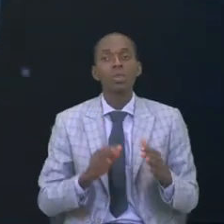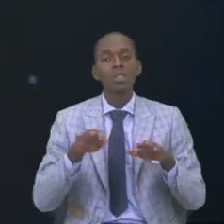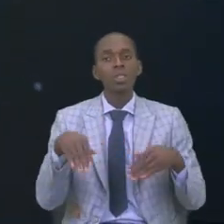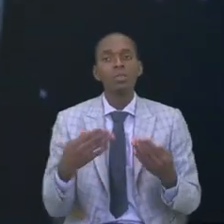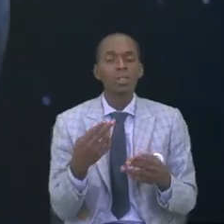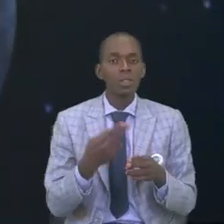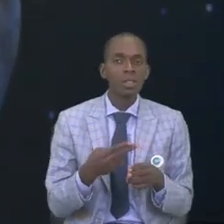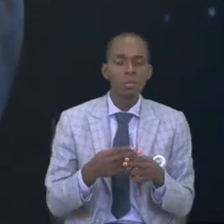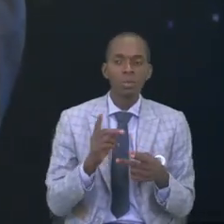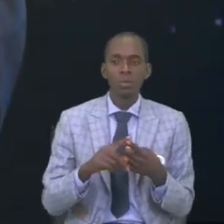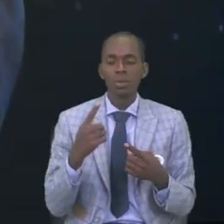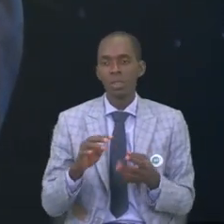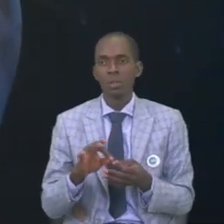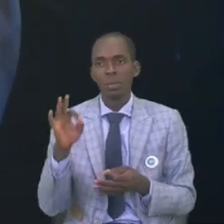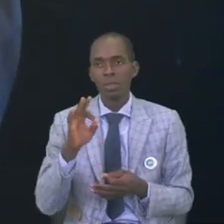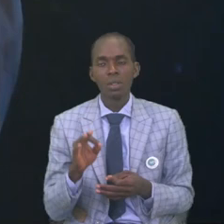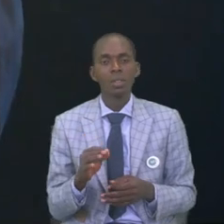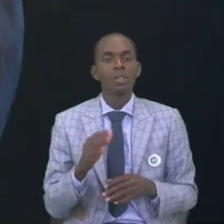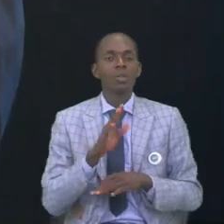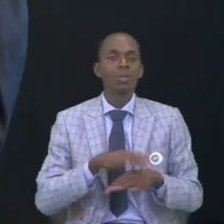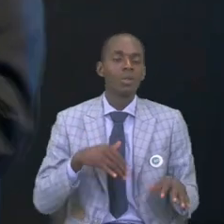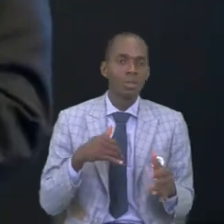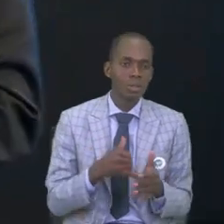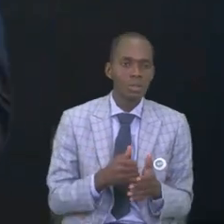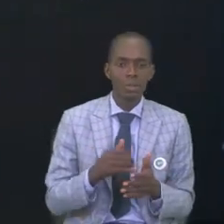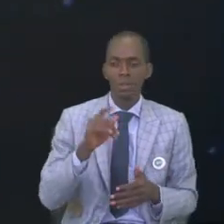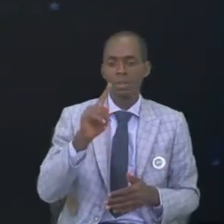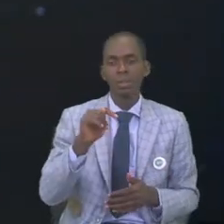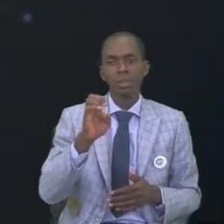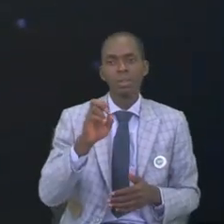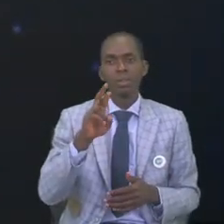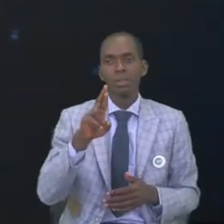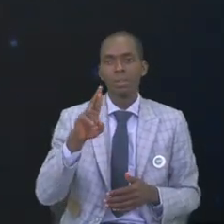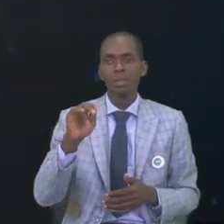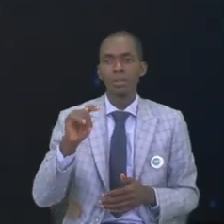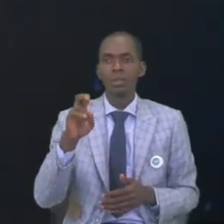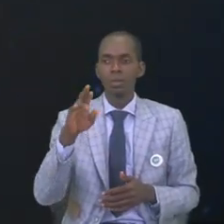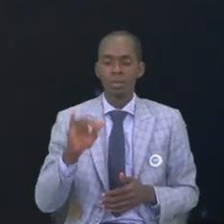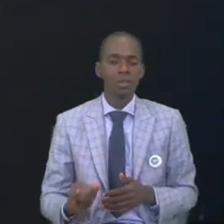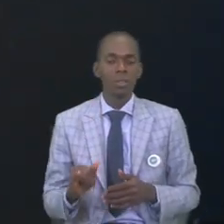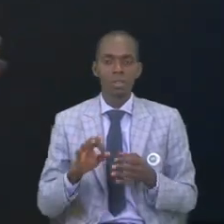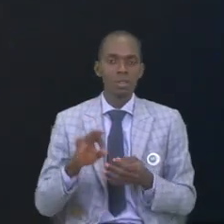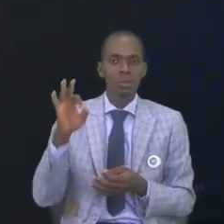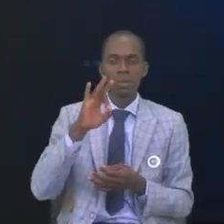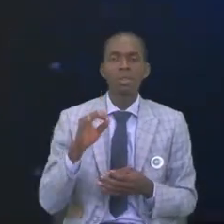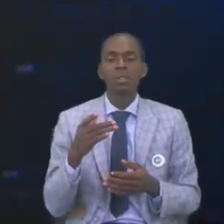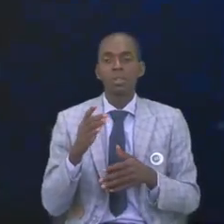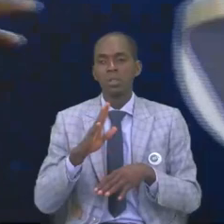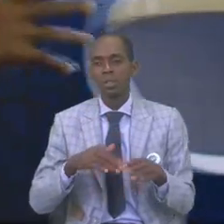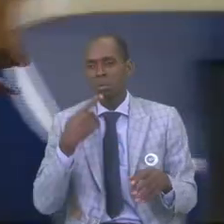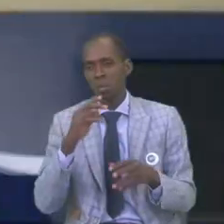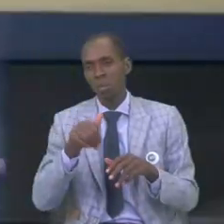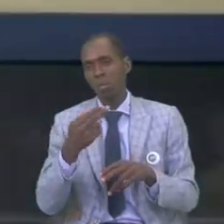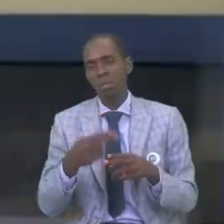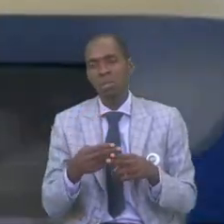of spirit. They say there's territorial spirit. They say there is a generational curse. They say there is